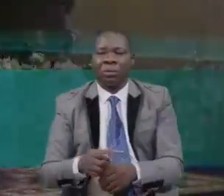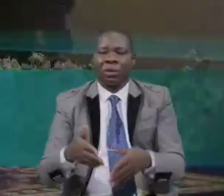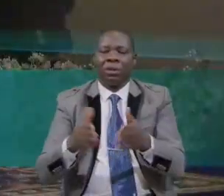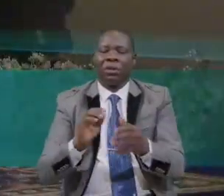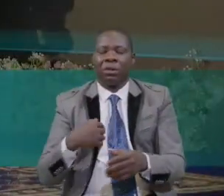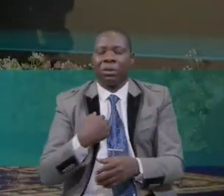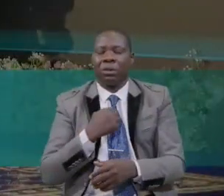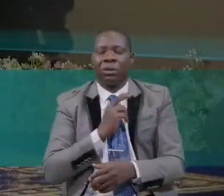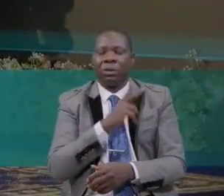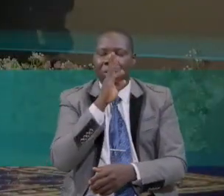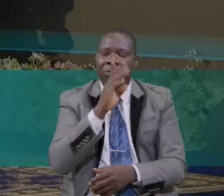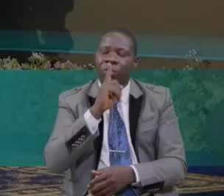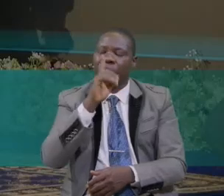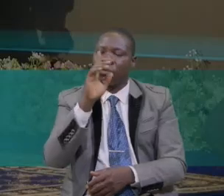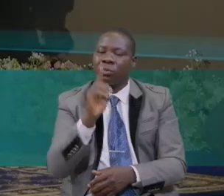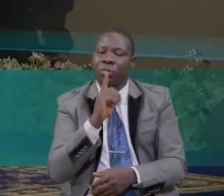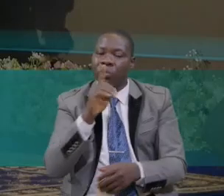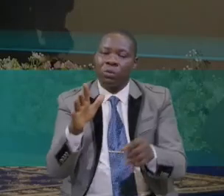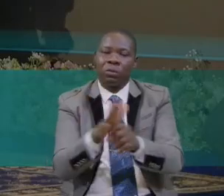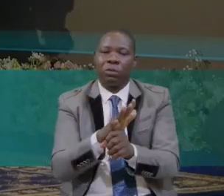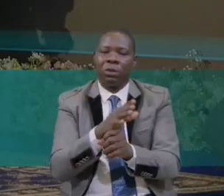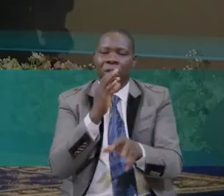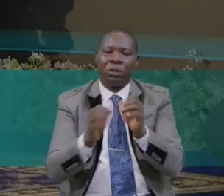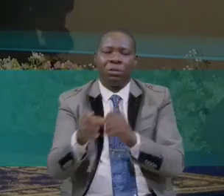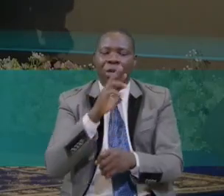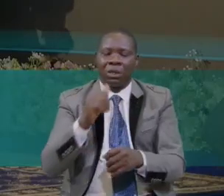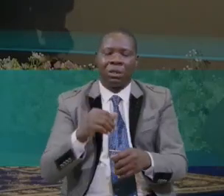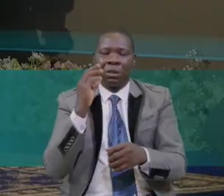Let's be sincere. And if you're a preacher like that, you are here,